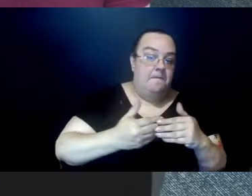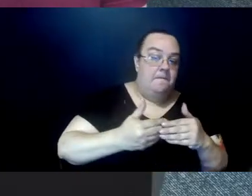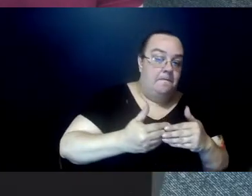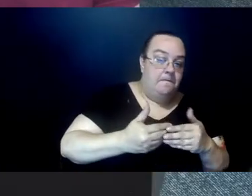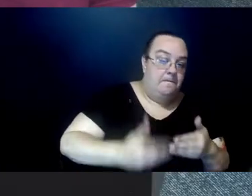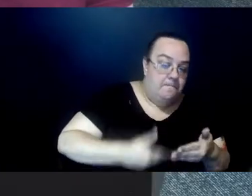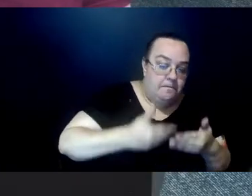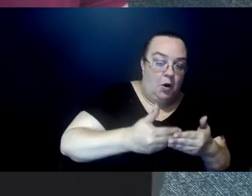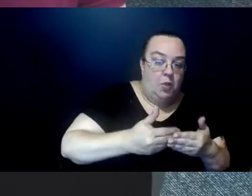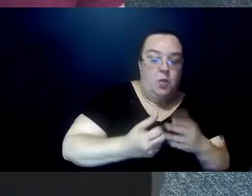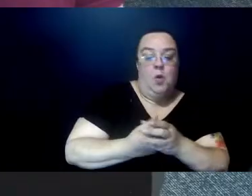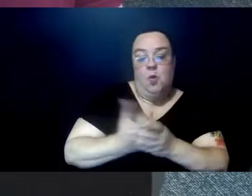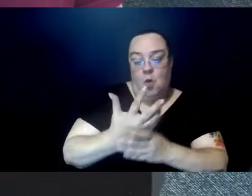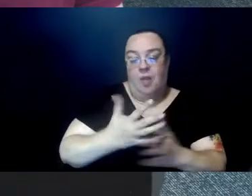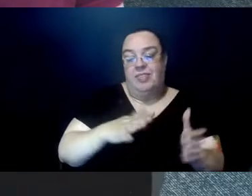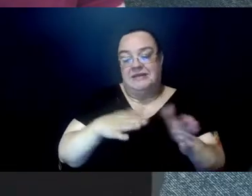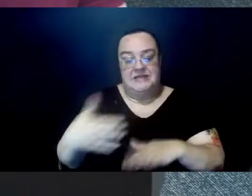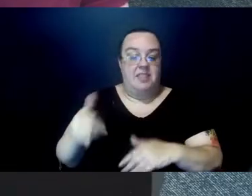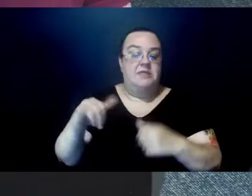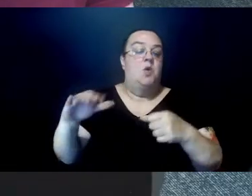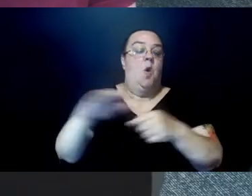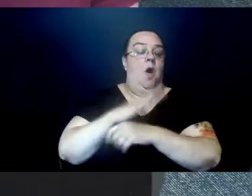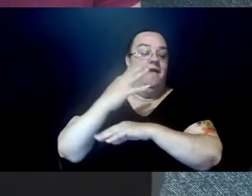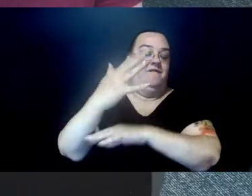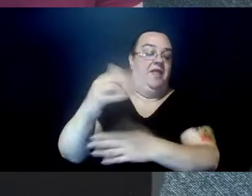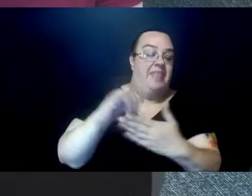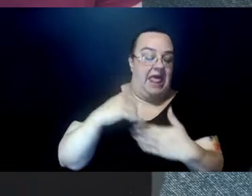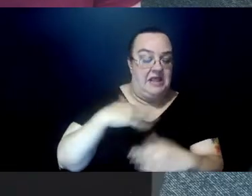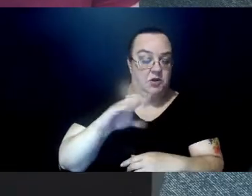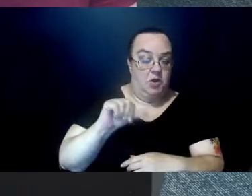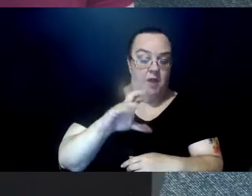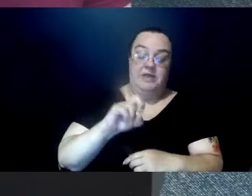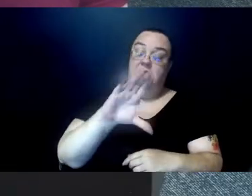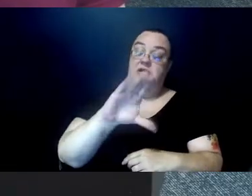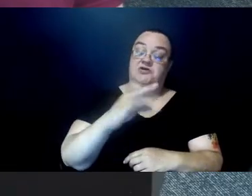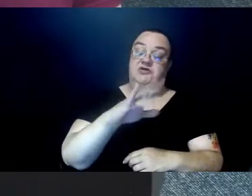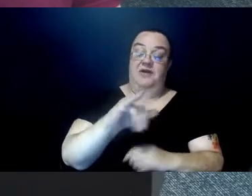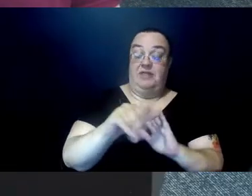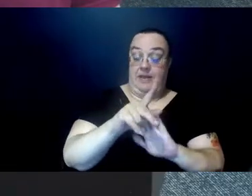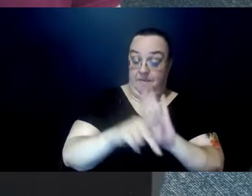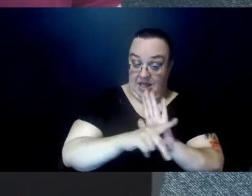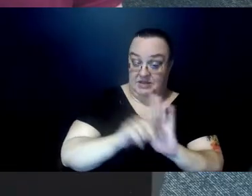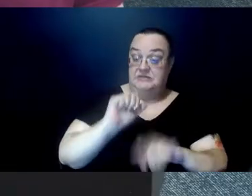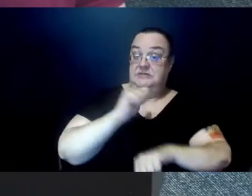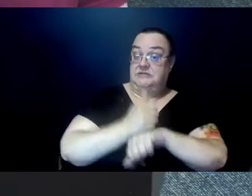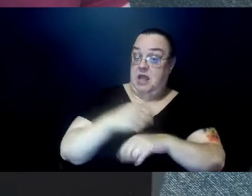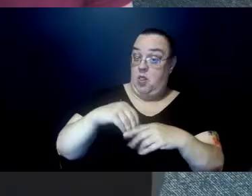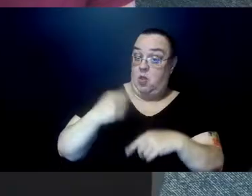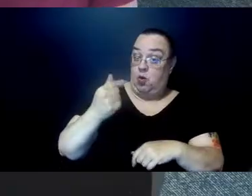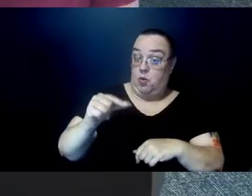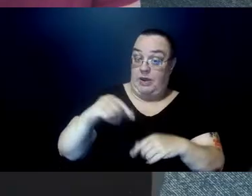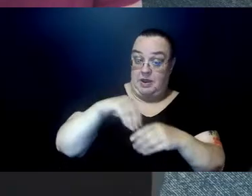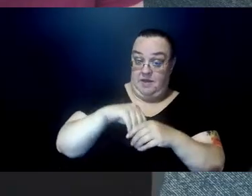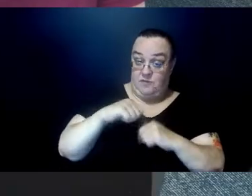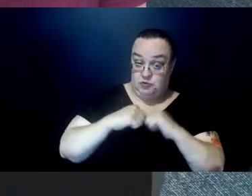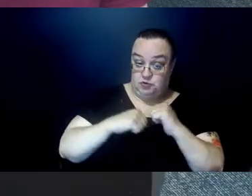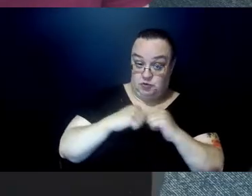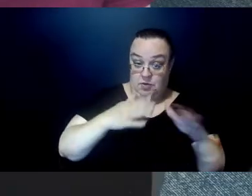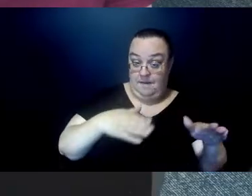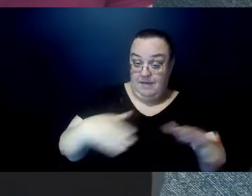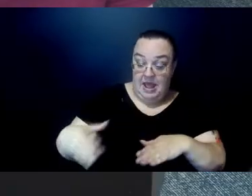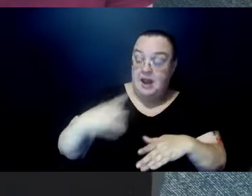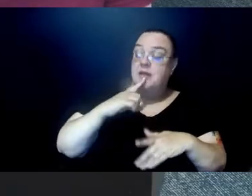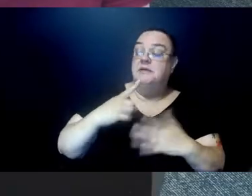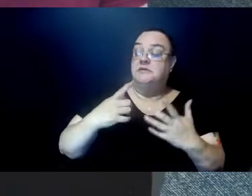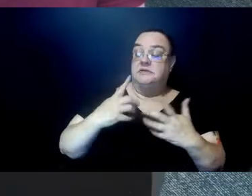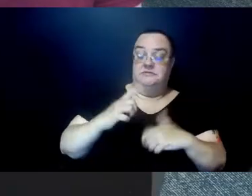that sequesters carbon. Cheverly policy, as set out in the town's green infrastructure plan, is the establishment